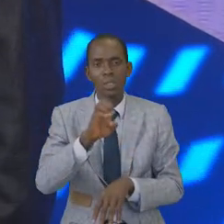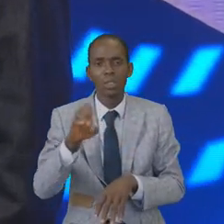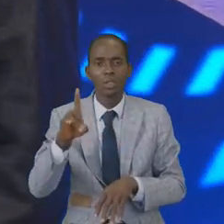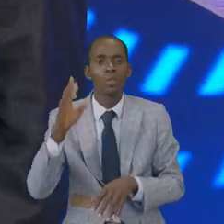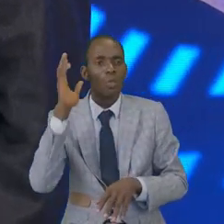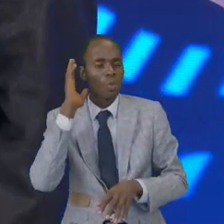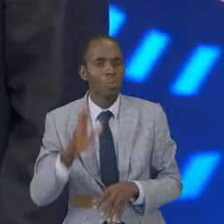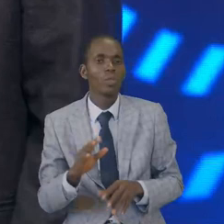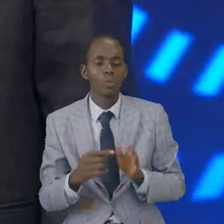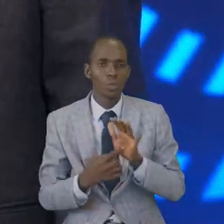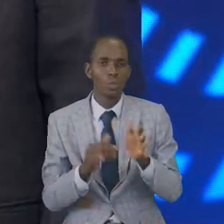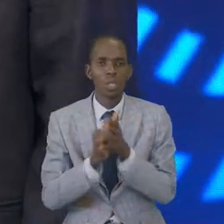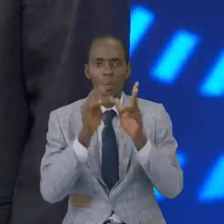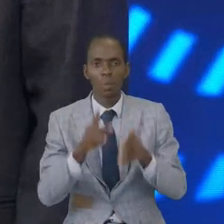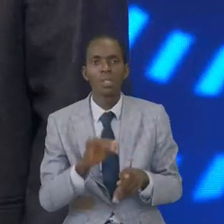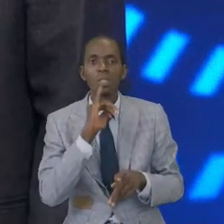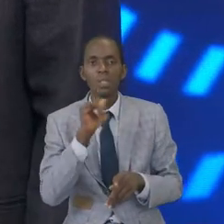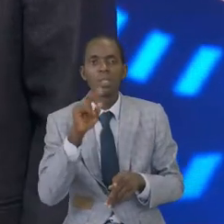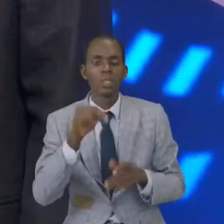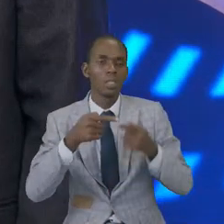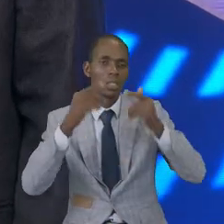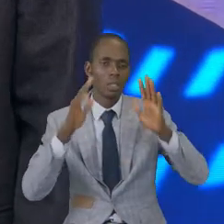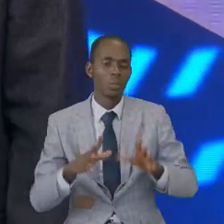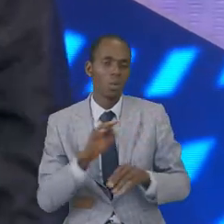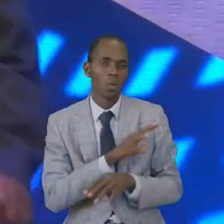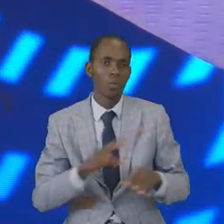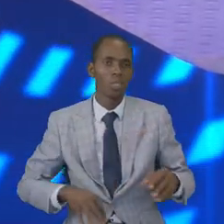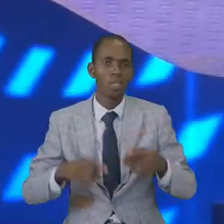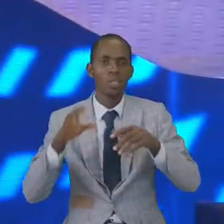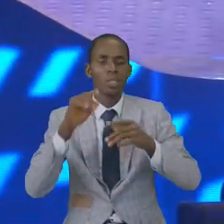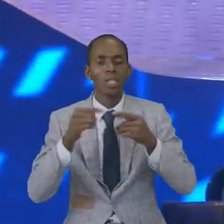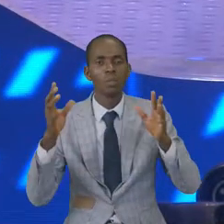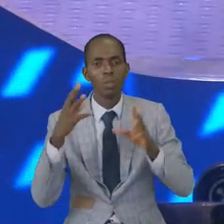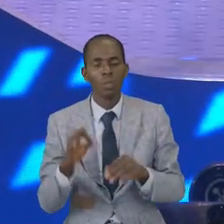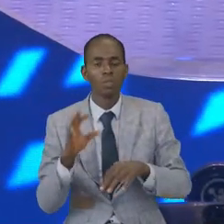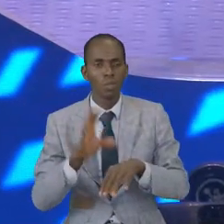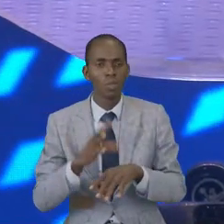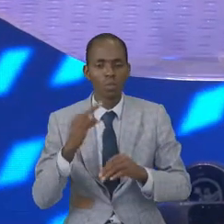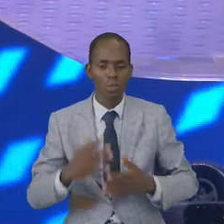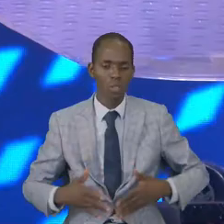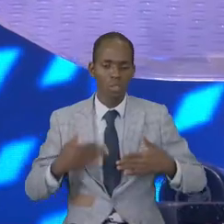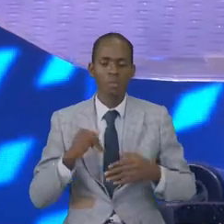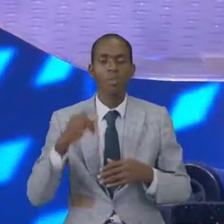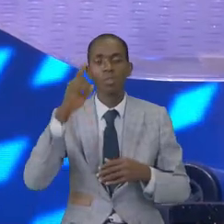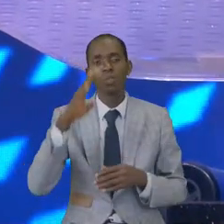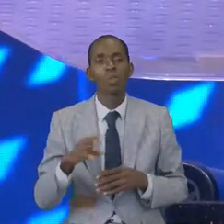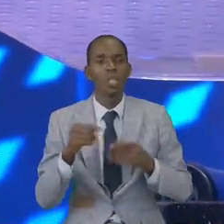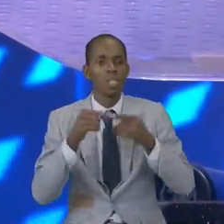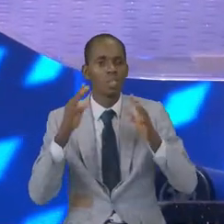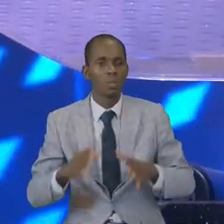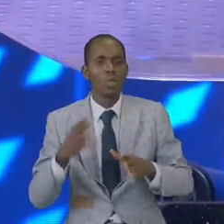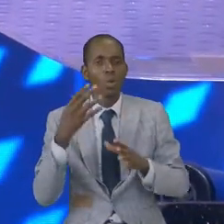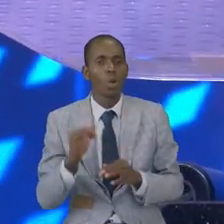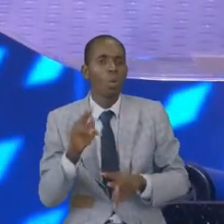of Christ, an enemy of the church of the living God, an enemy of the people wanting